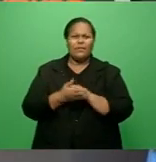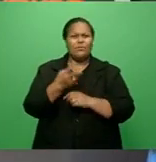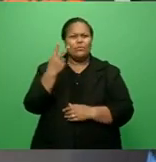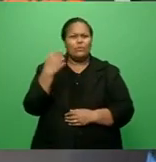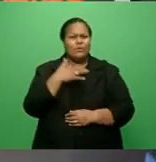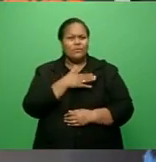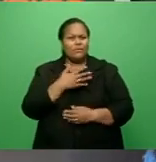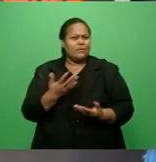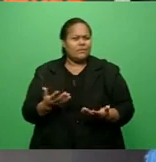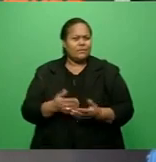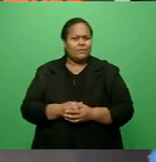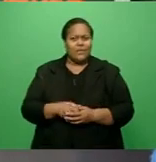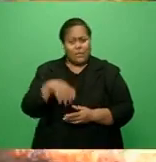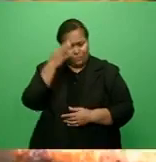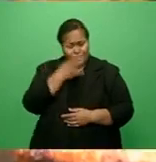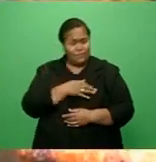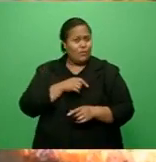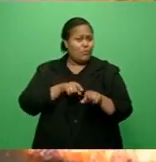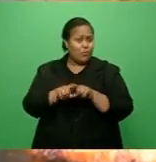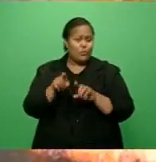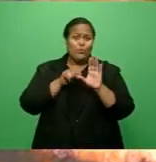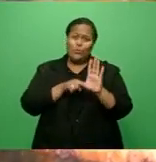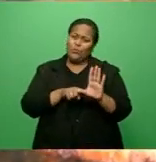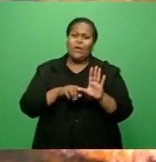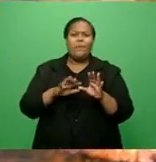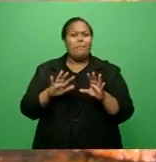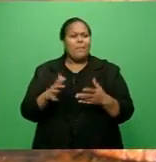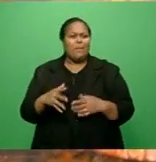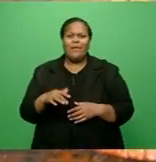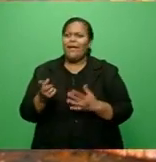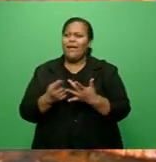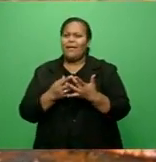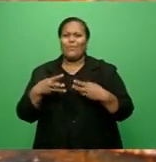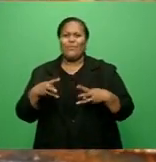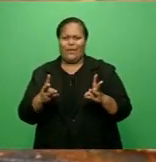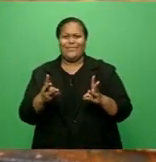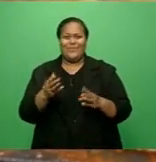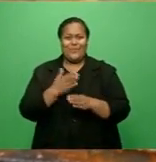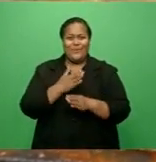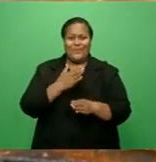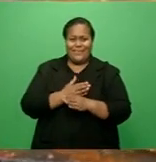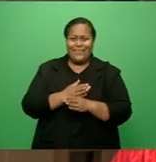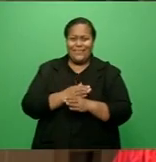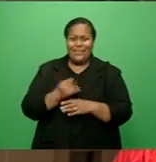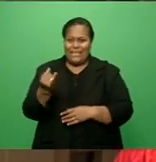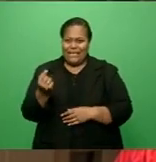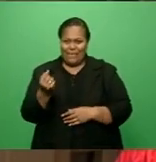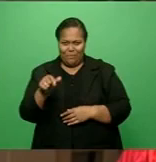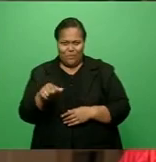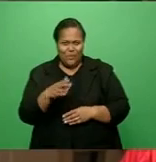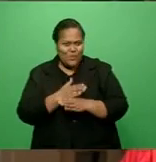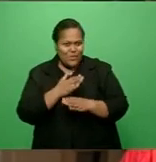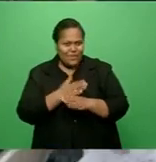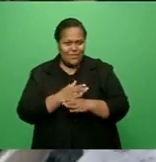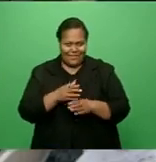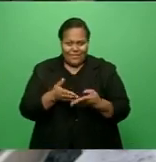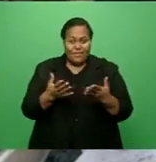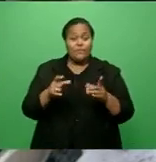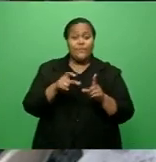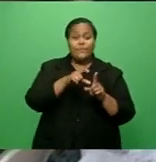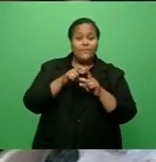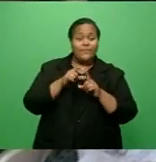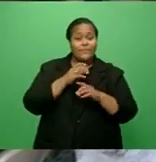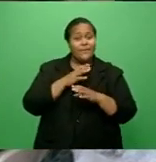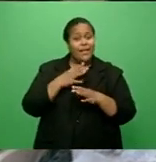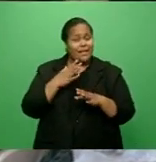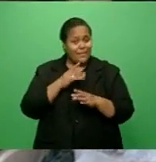believes many youths have been able to find alternative ways of generating income during this difficult time. Young people are getting into